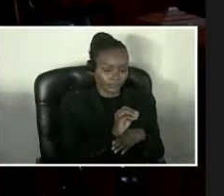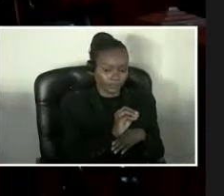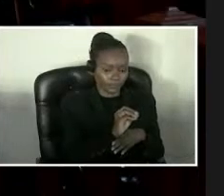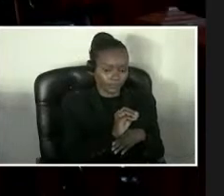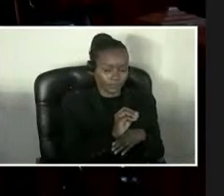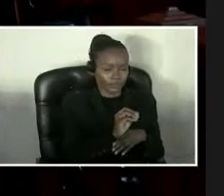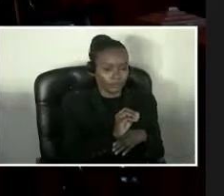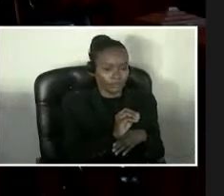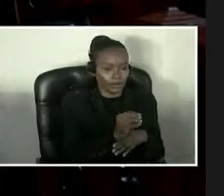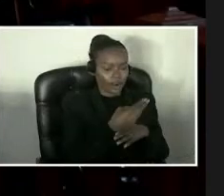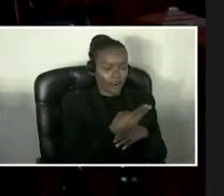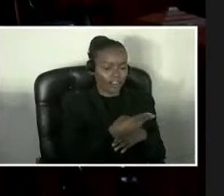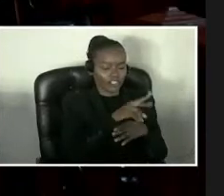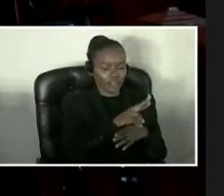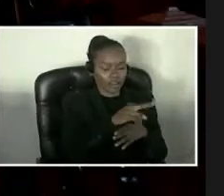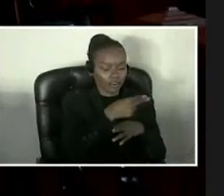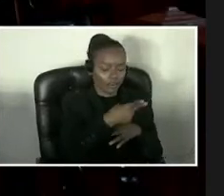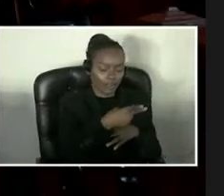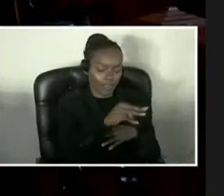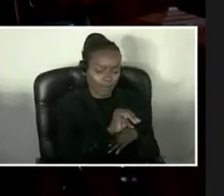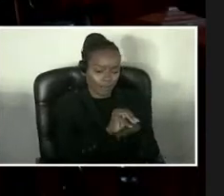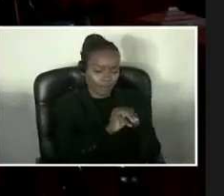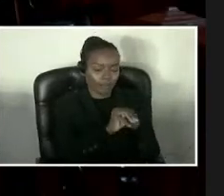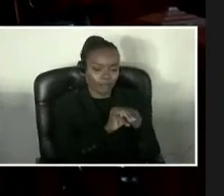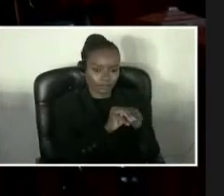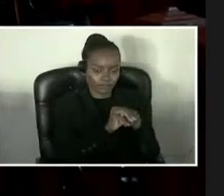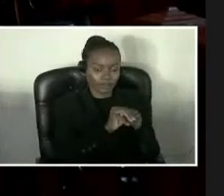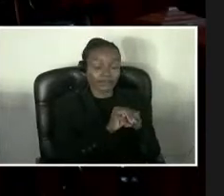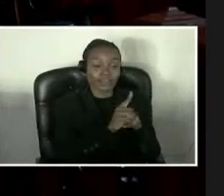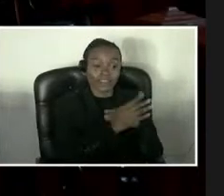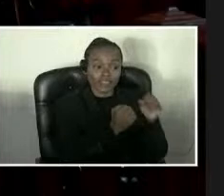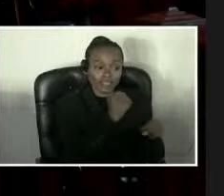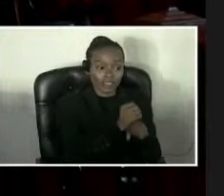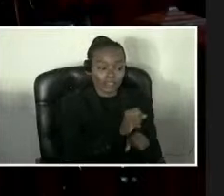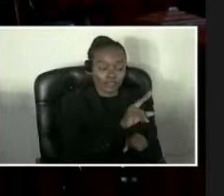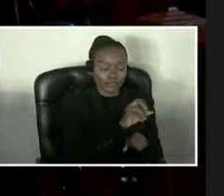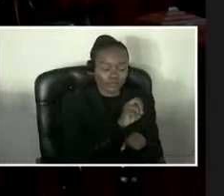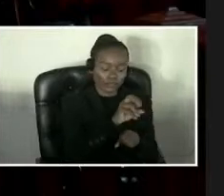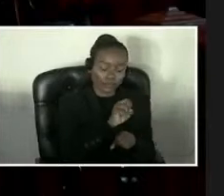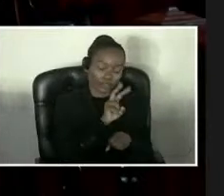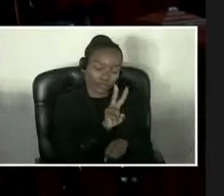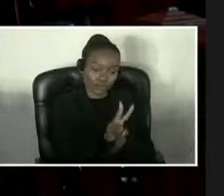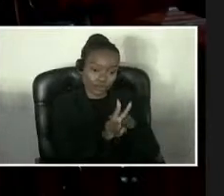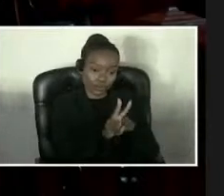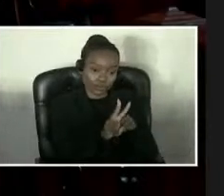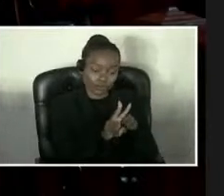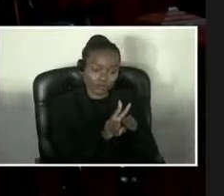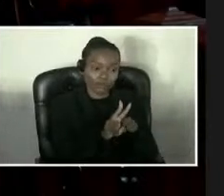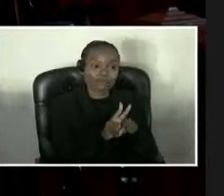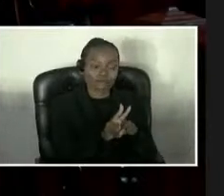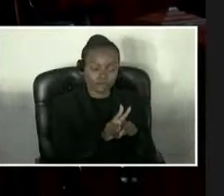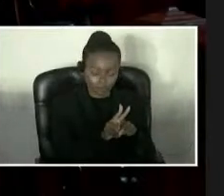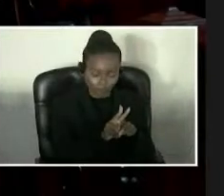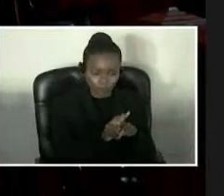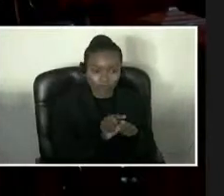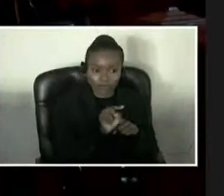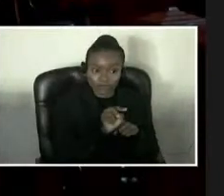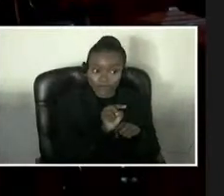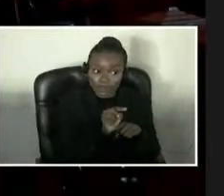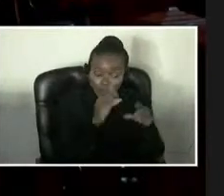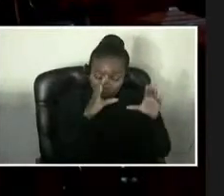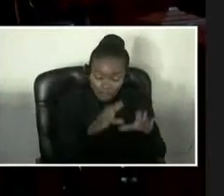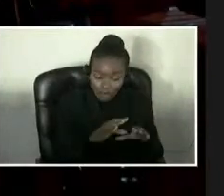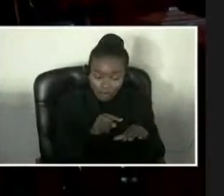secular islam secular one of 2022 which deals with the moratorium in course albert little struggles with the